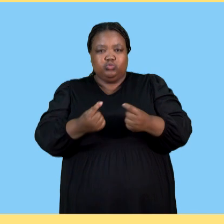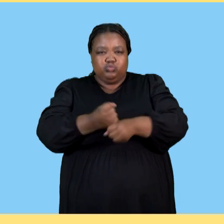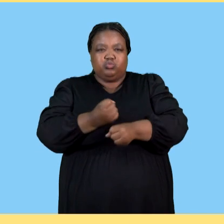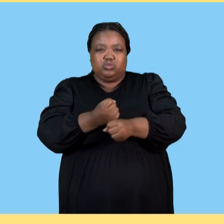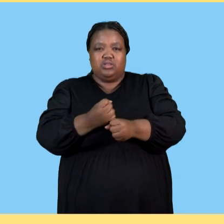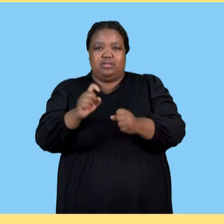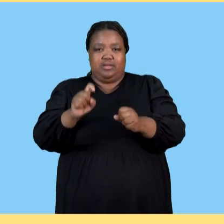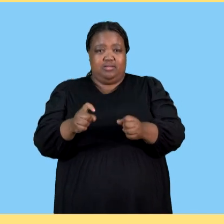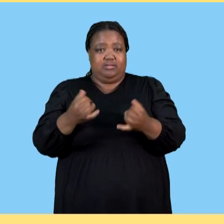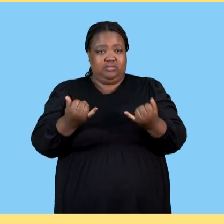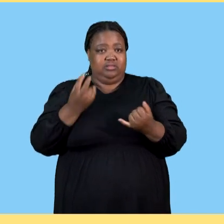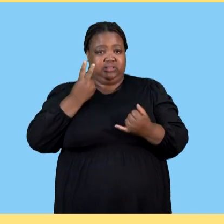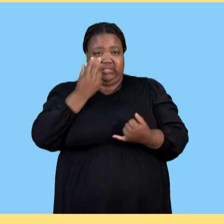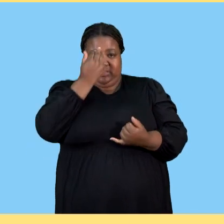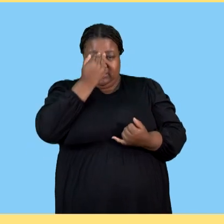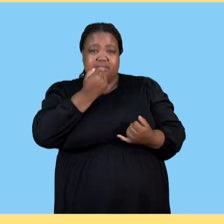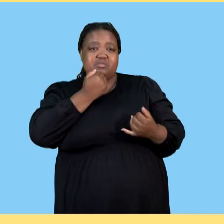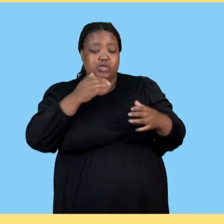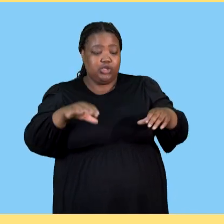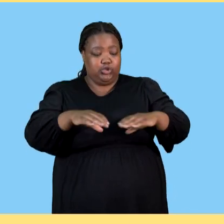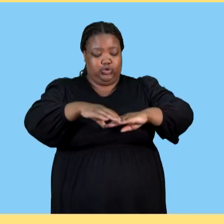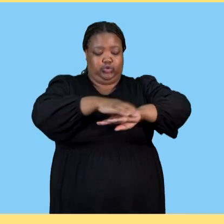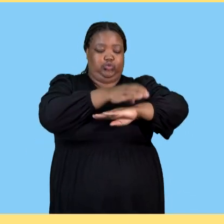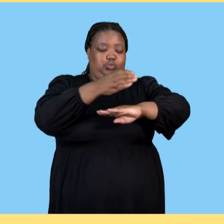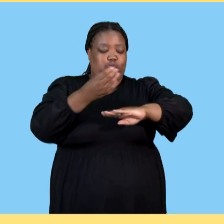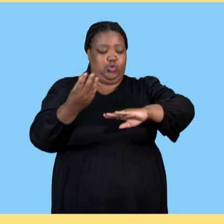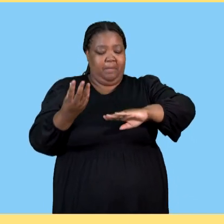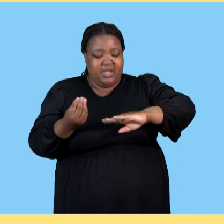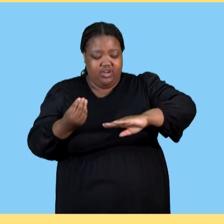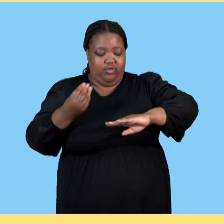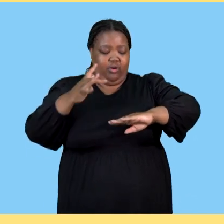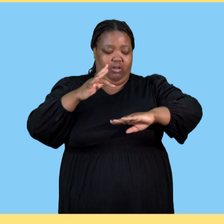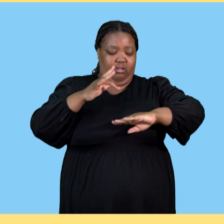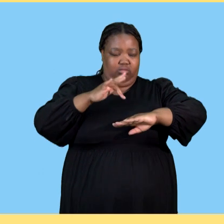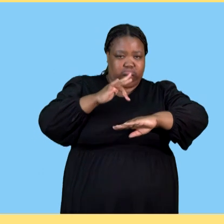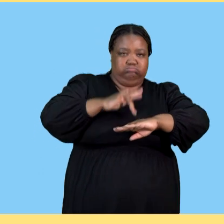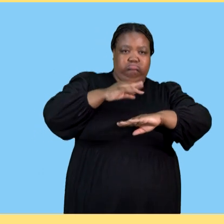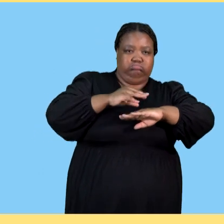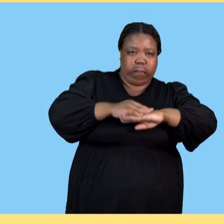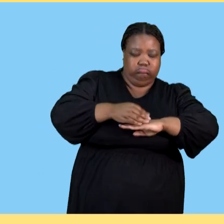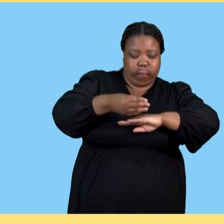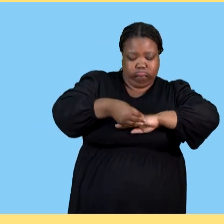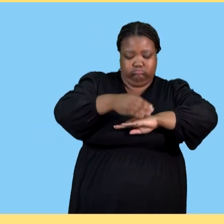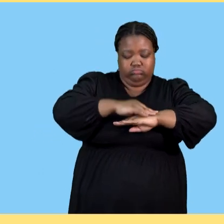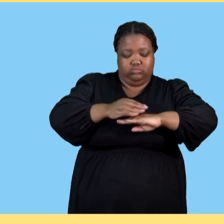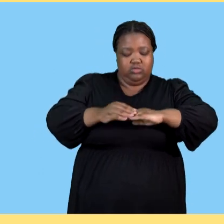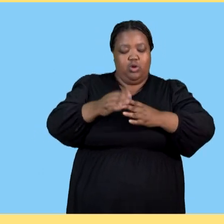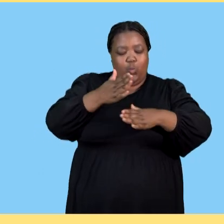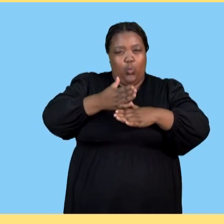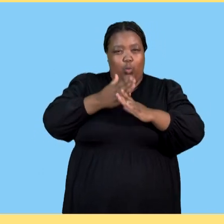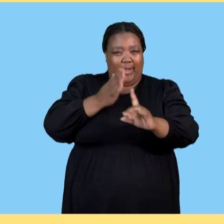here, the hands are on the shoes. They are touching the material directly. They are working directly with the